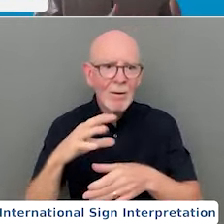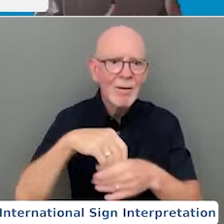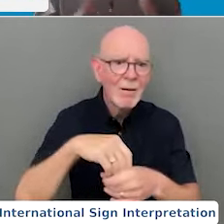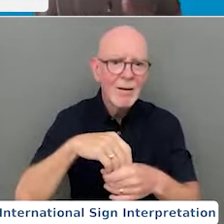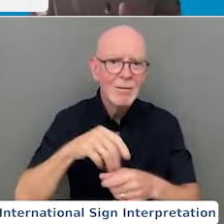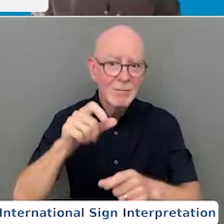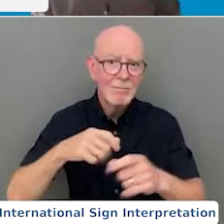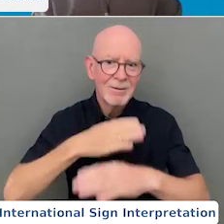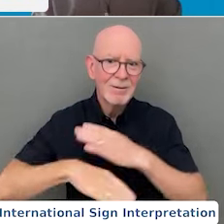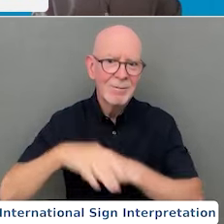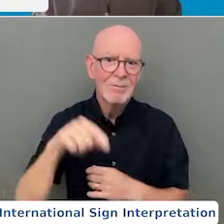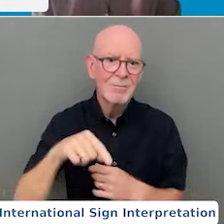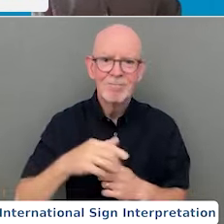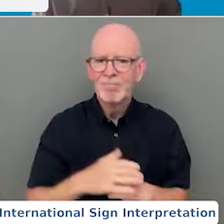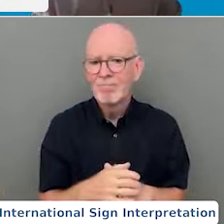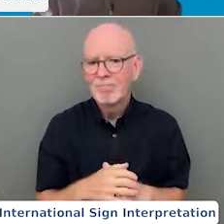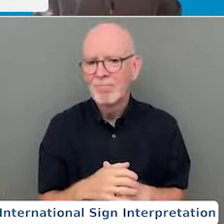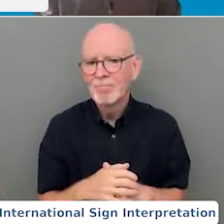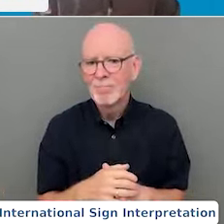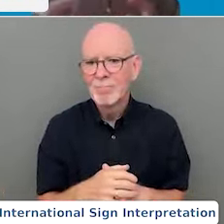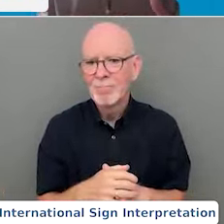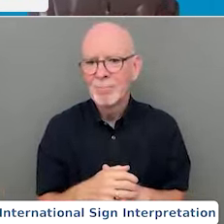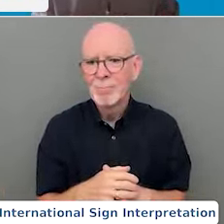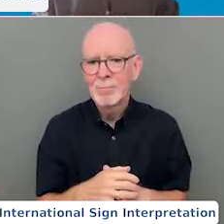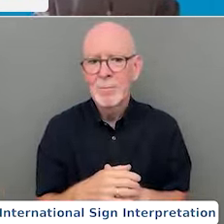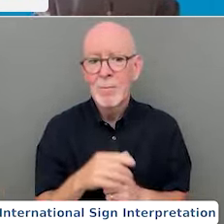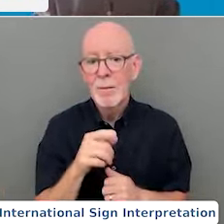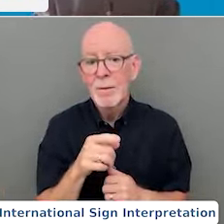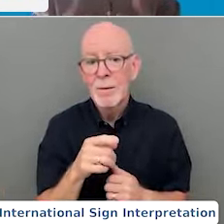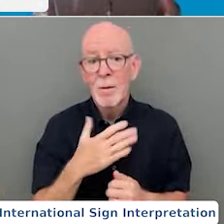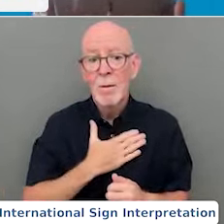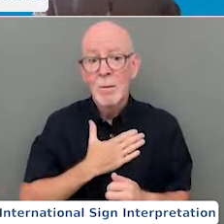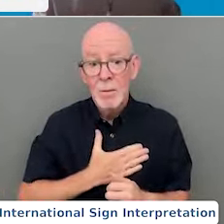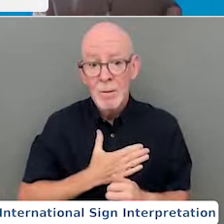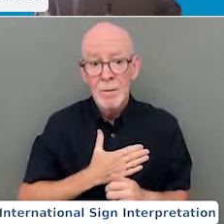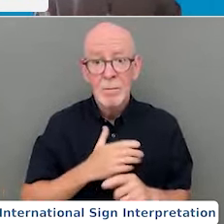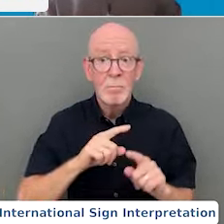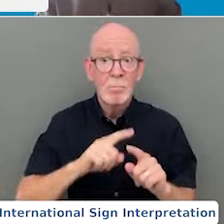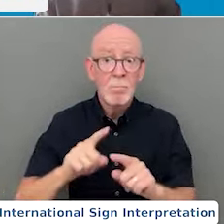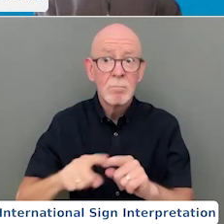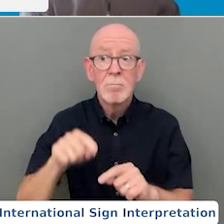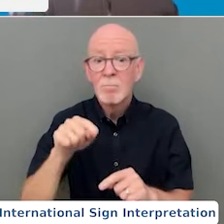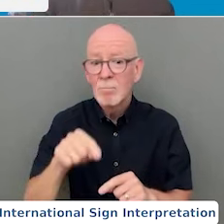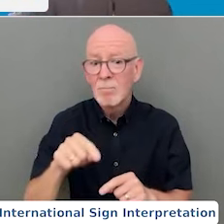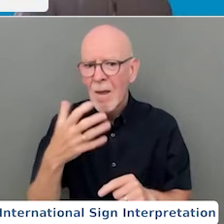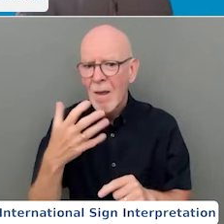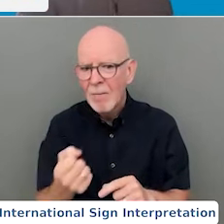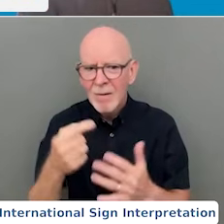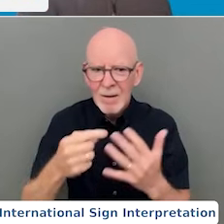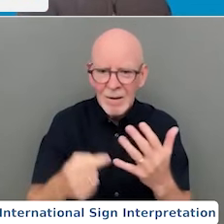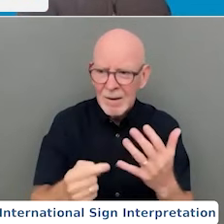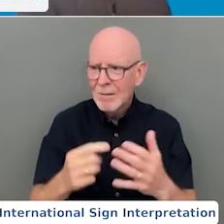basically will produce more or less possibilities and opportunity for social